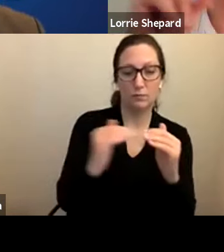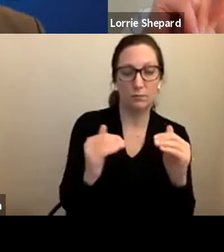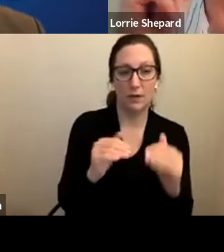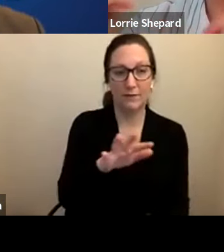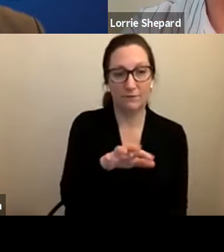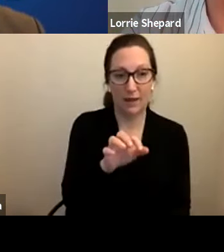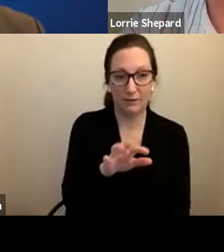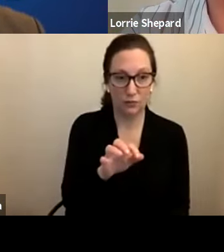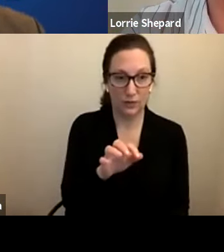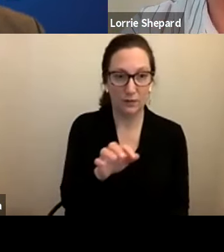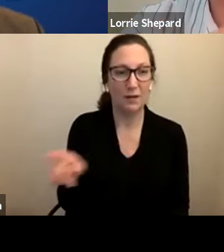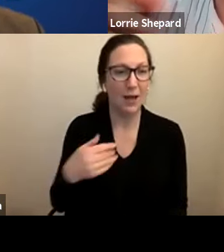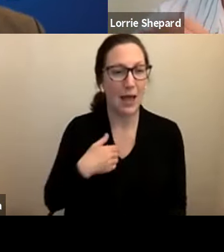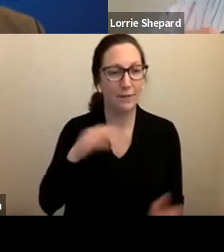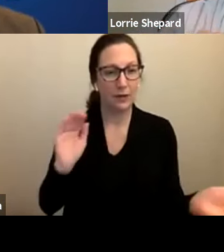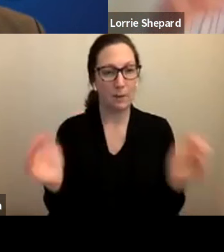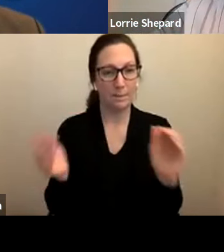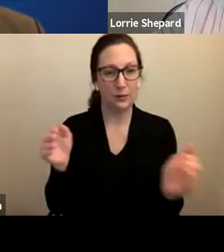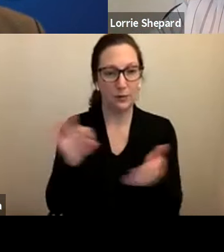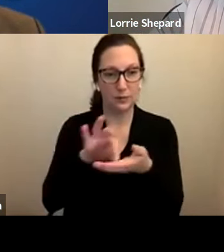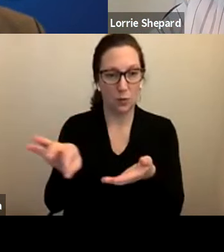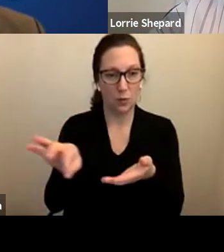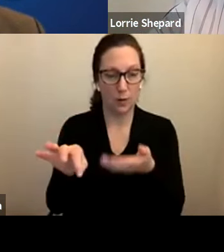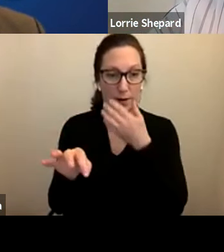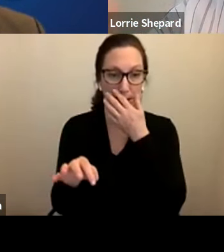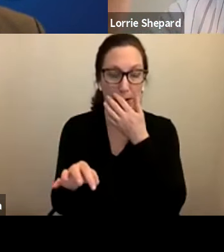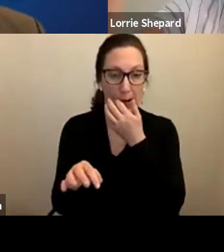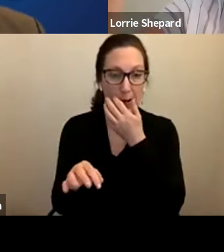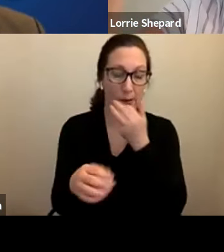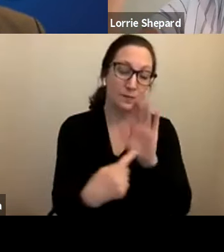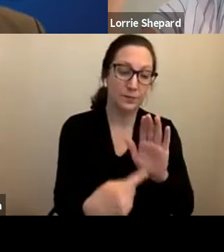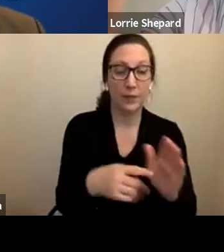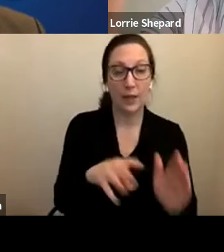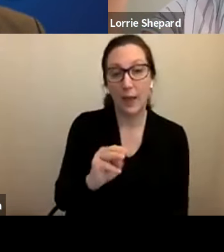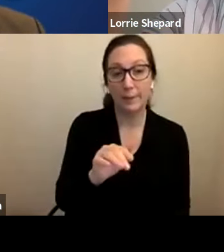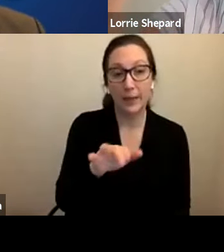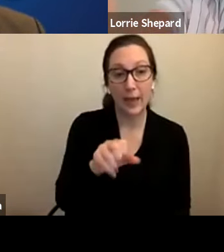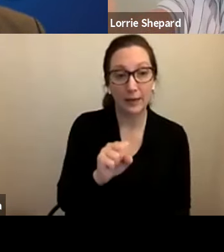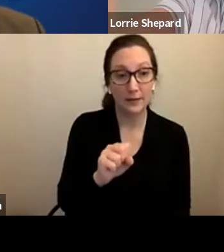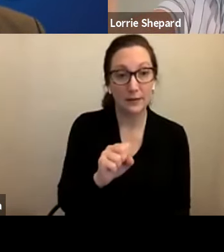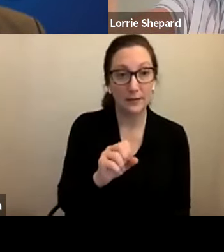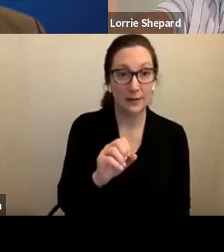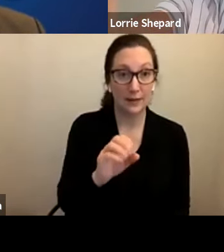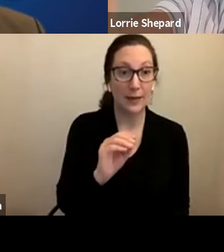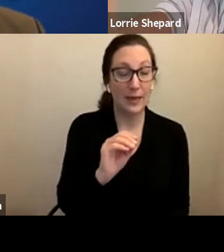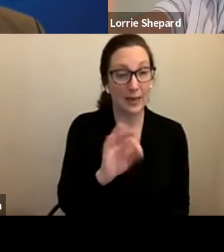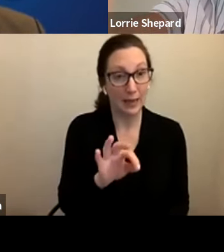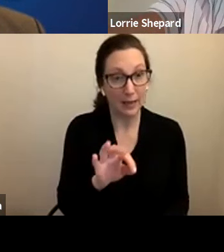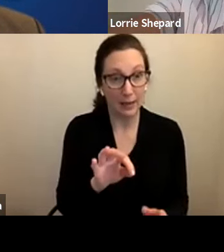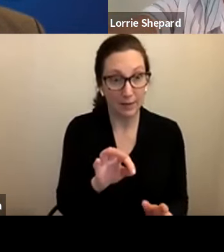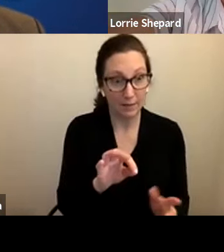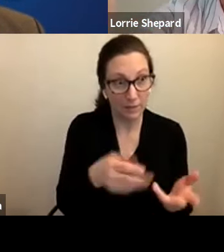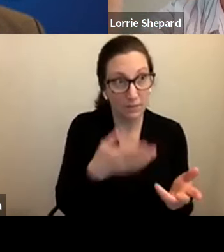they have a comparison score. So here's MCAS. If MCAS lifts you up and makes you